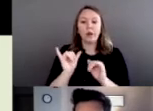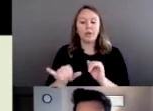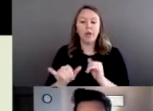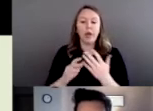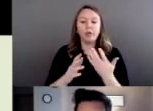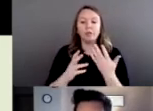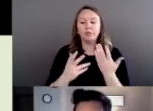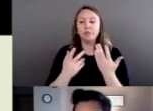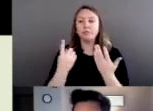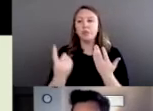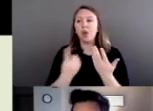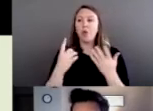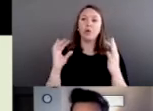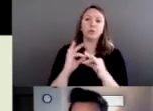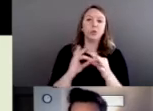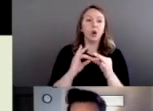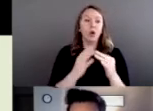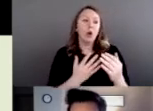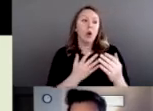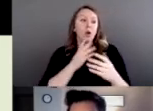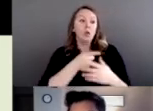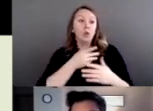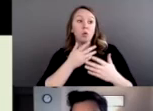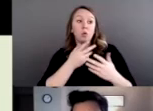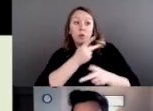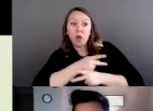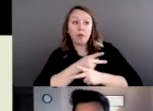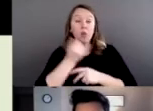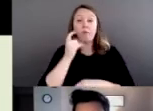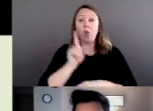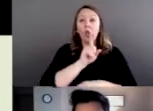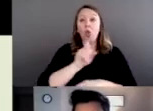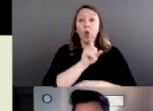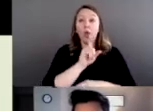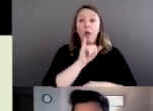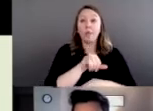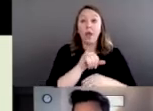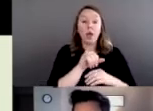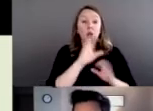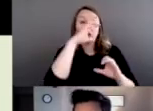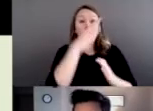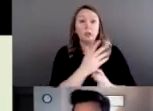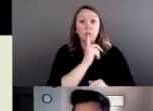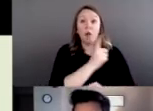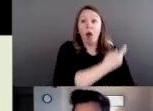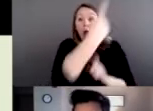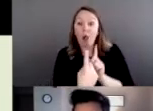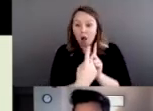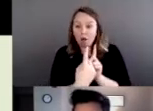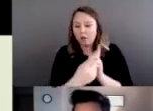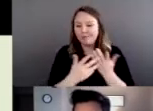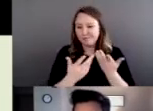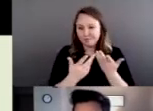that stranger to jump out of the bushes and get you. No, you know, for me, it didn't happen that way. And according to the research,